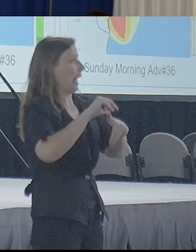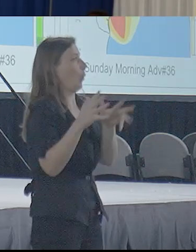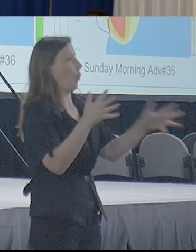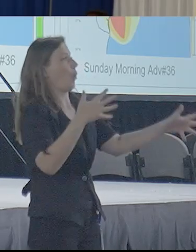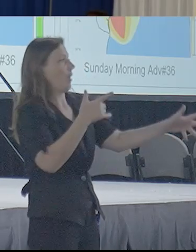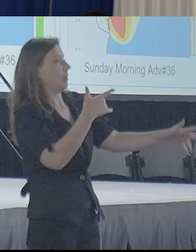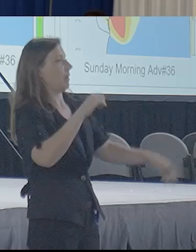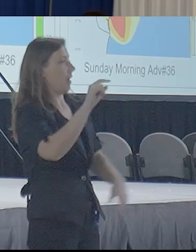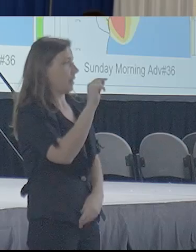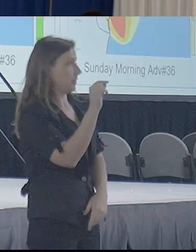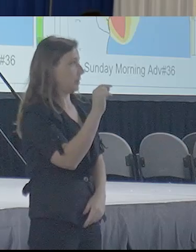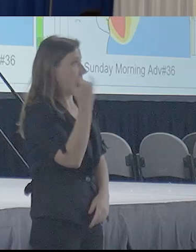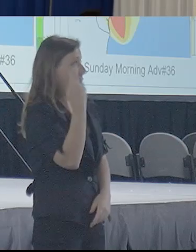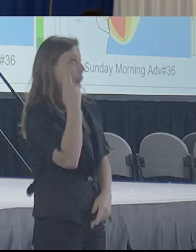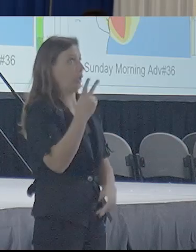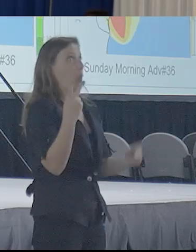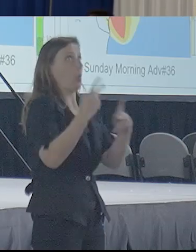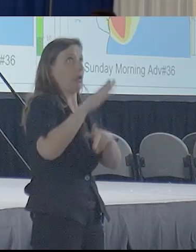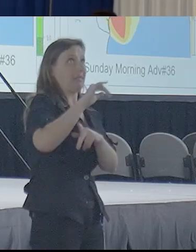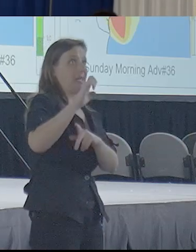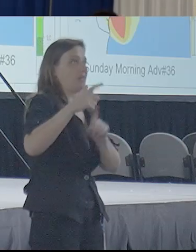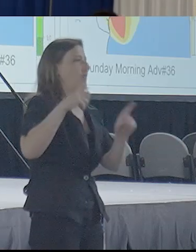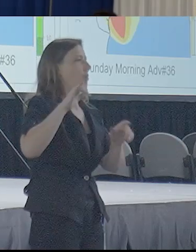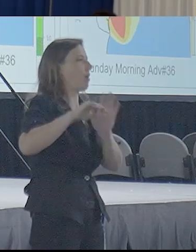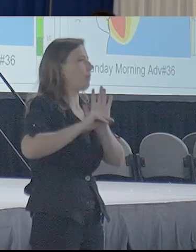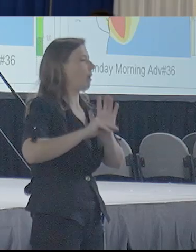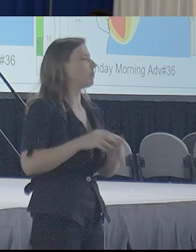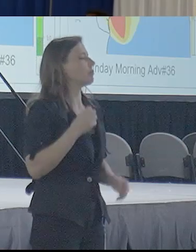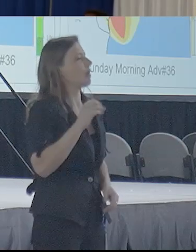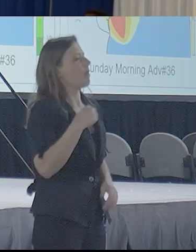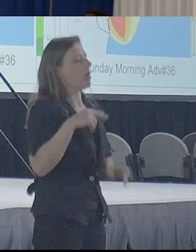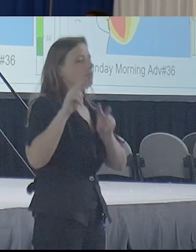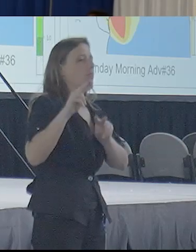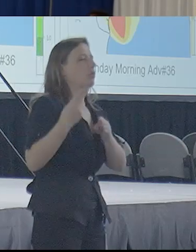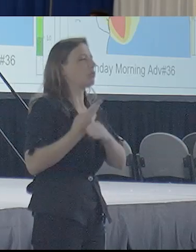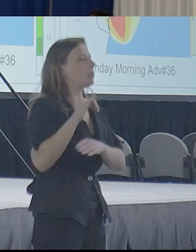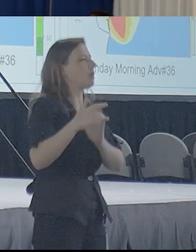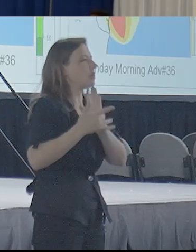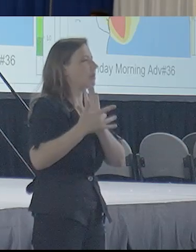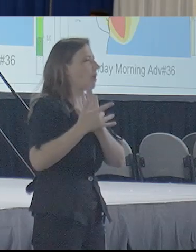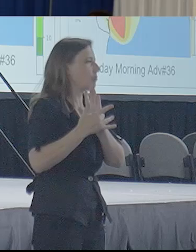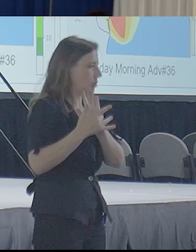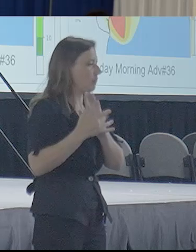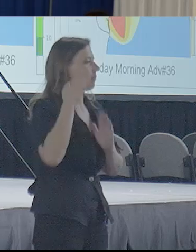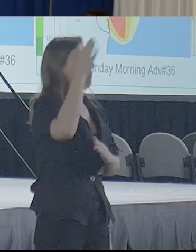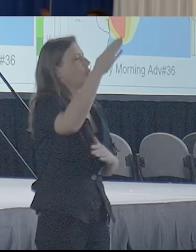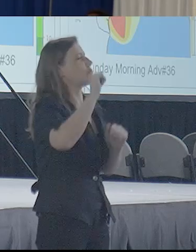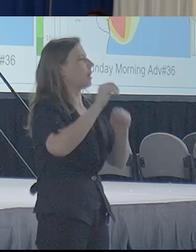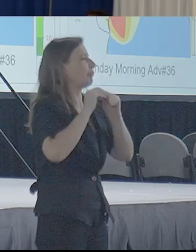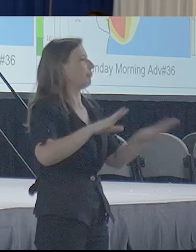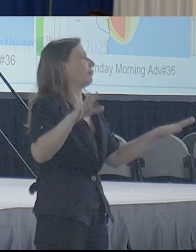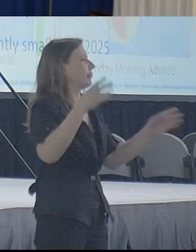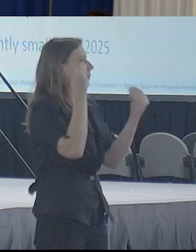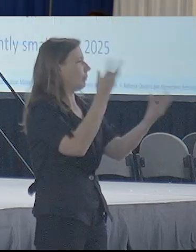of a worst case scenario from the model. So I'm looking forward to this helping us out down the road and better advertising wind gusts, which is really